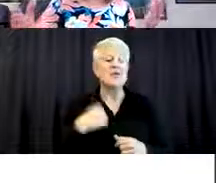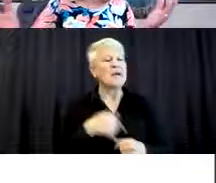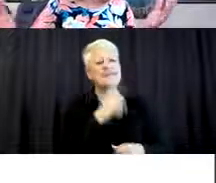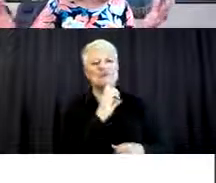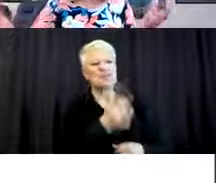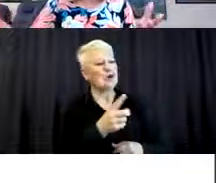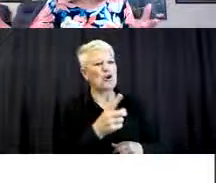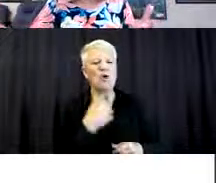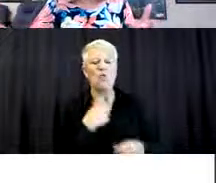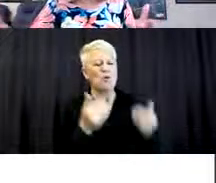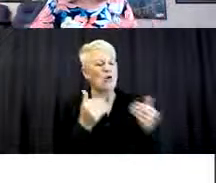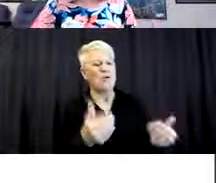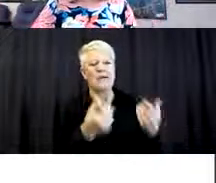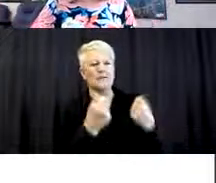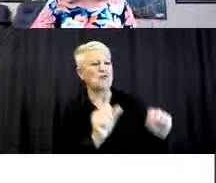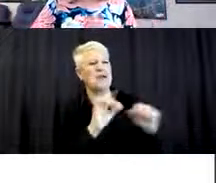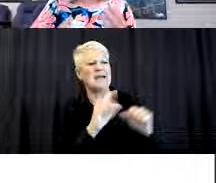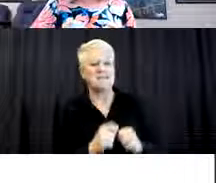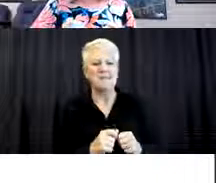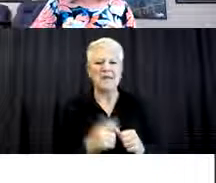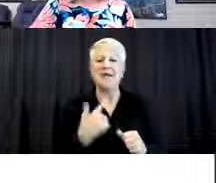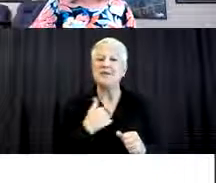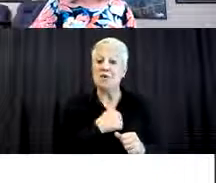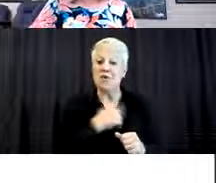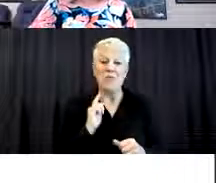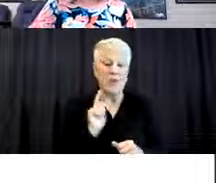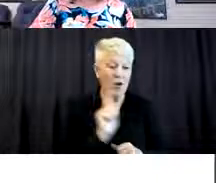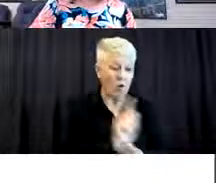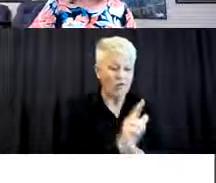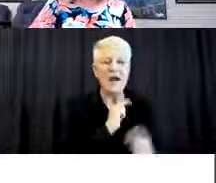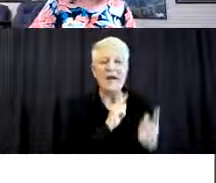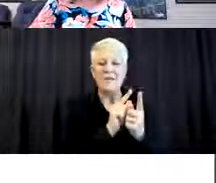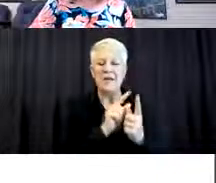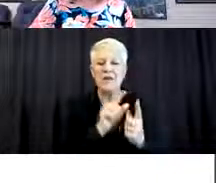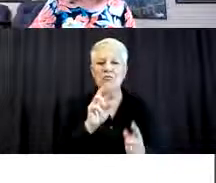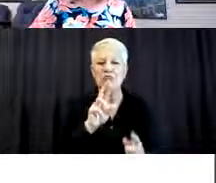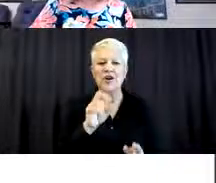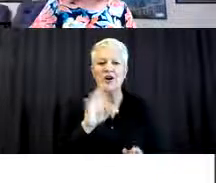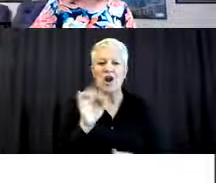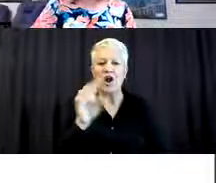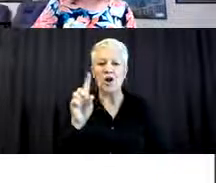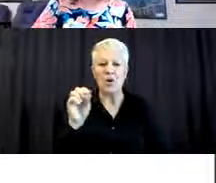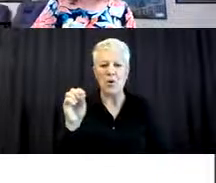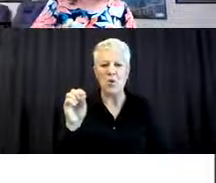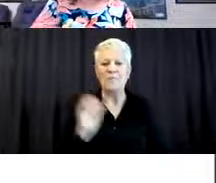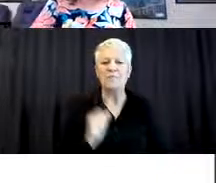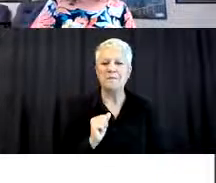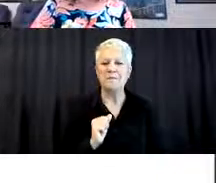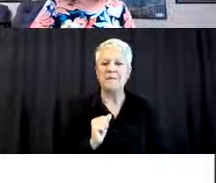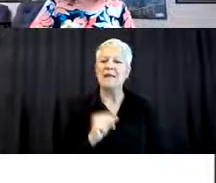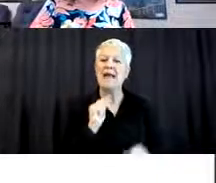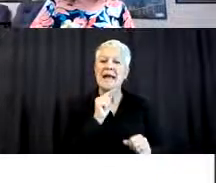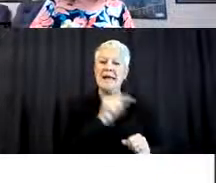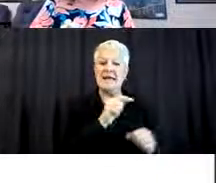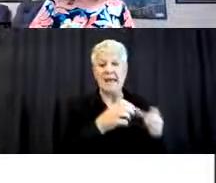sure, let's go ahead and give it a try. So we went over and I met Ricardo. Ricardo had been a